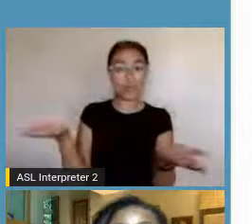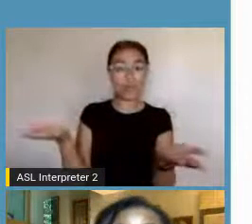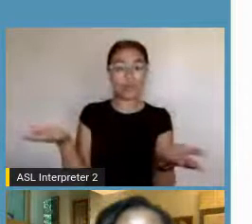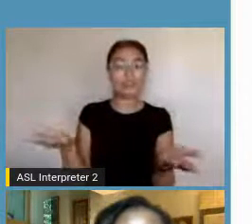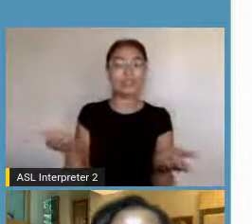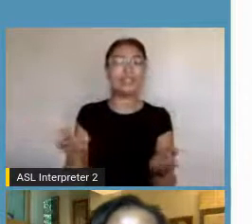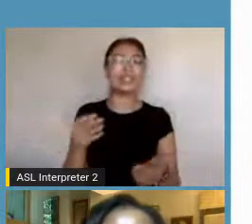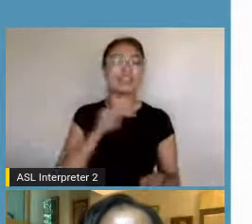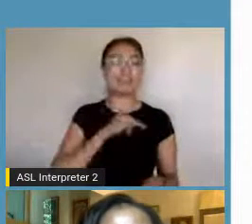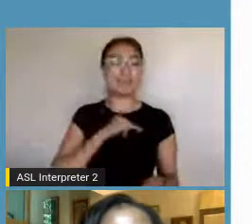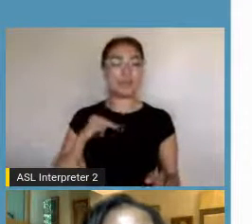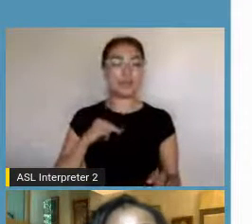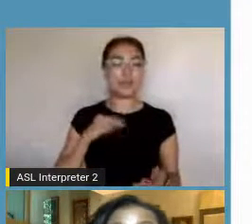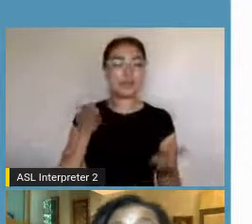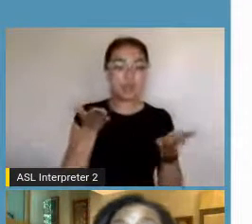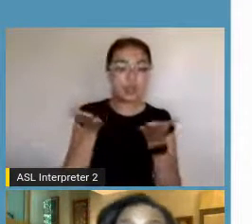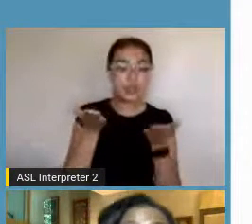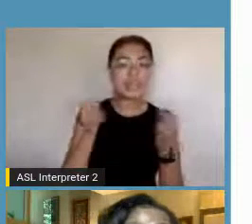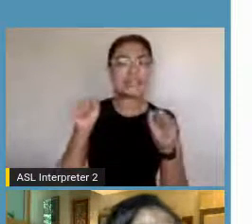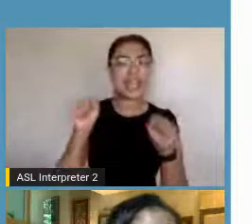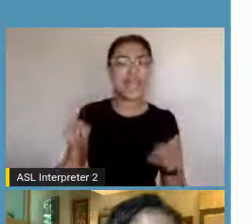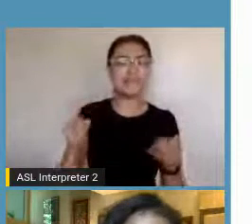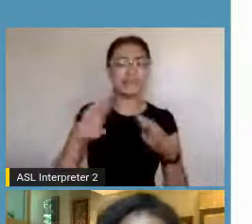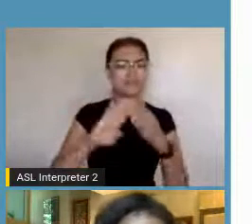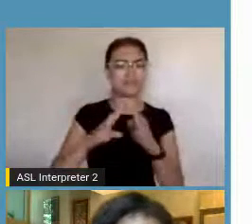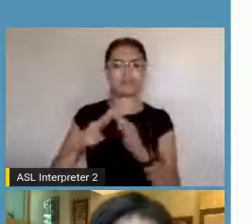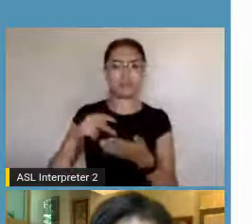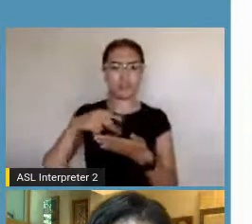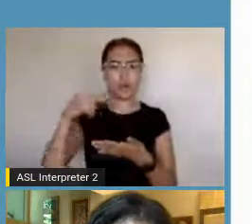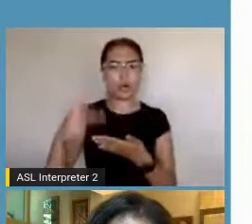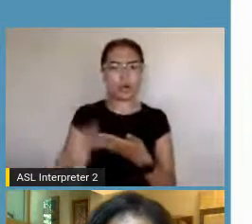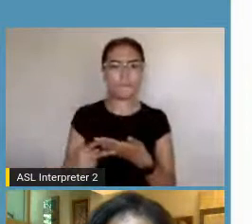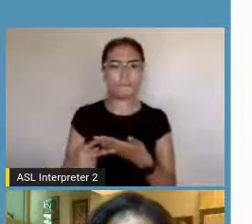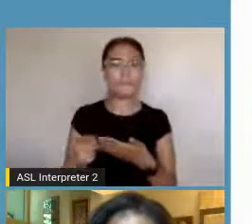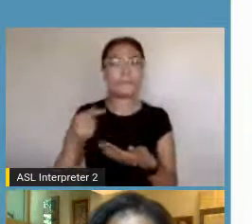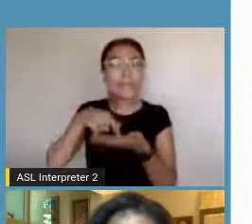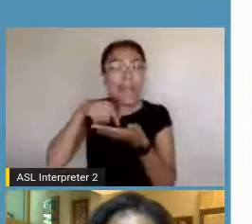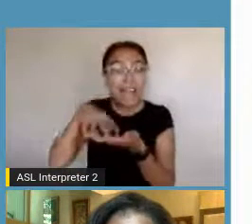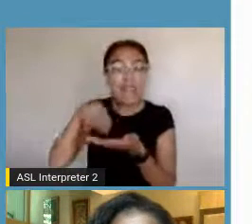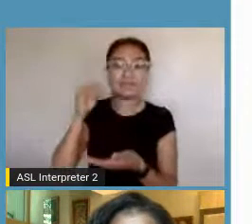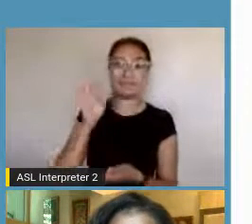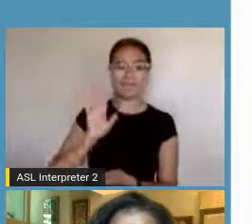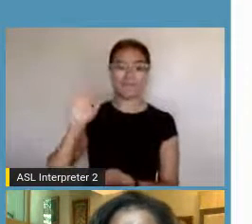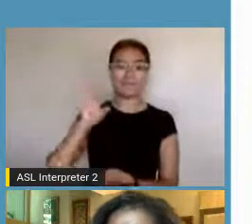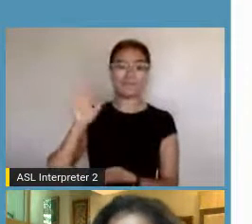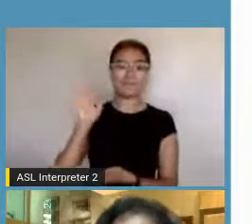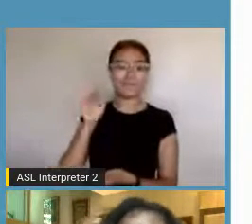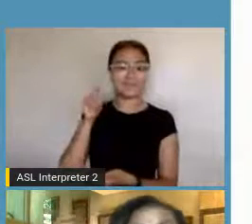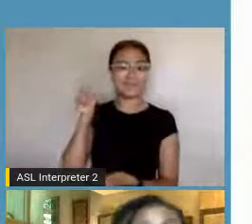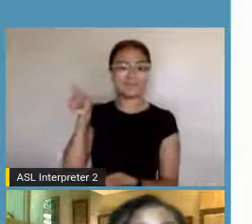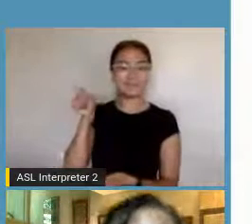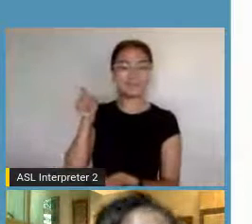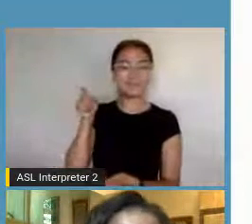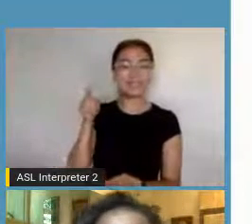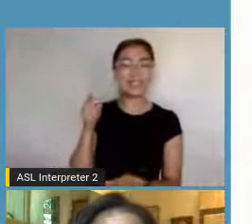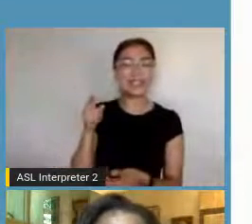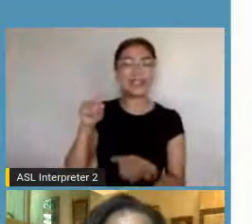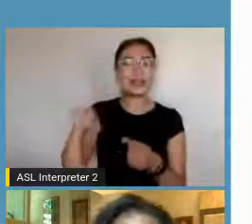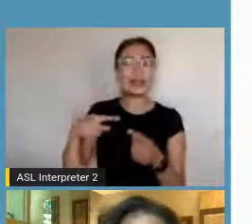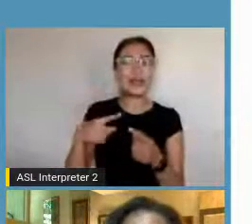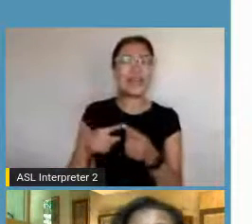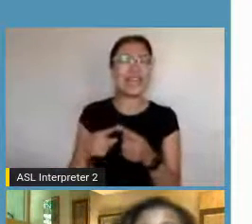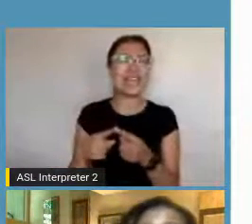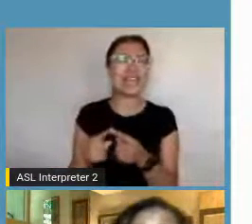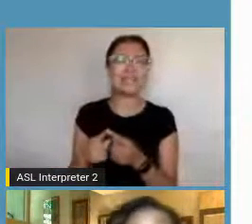they do offer community programs. I learned of Lyricists years ago when they were there was the Lone Ranger